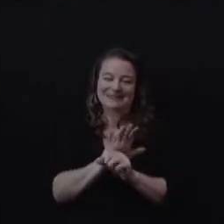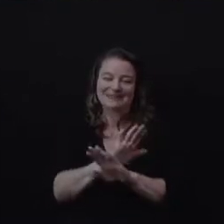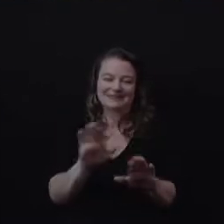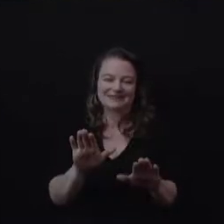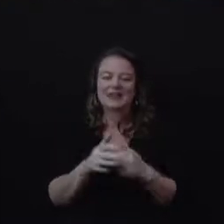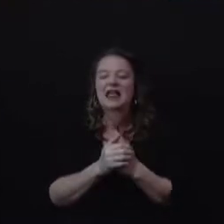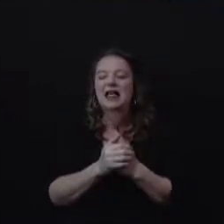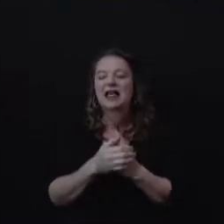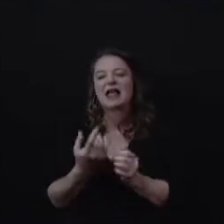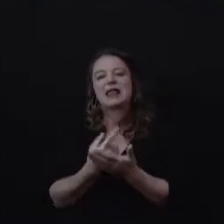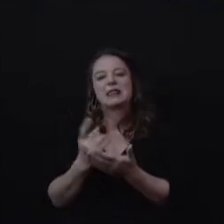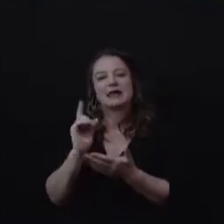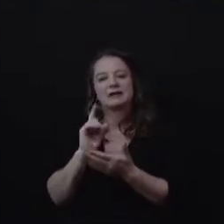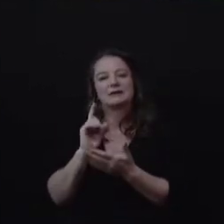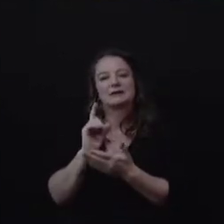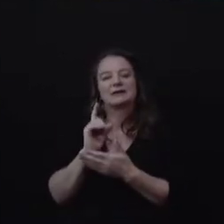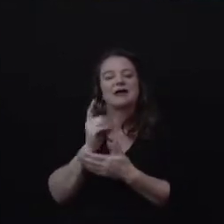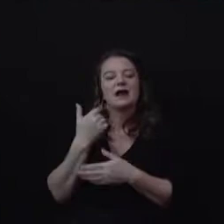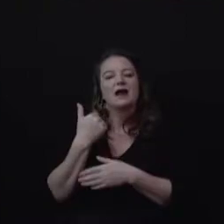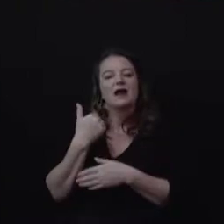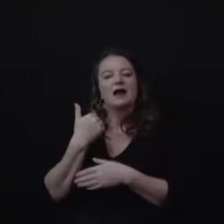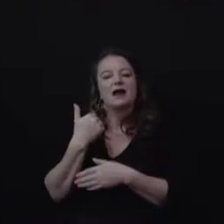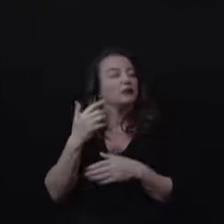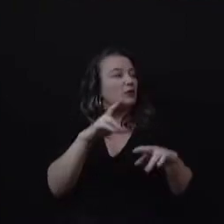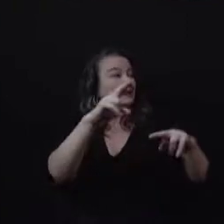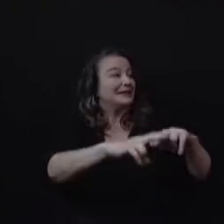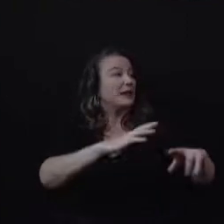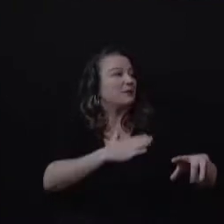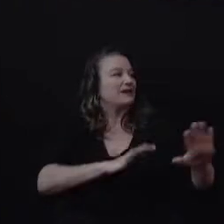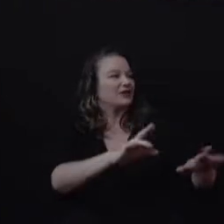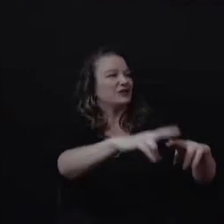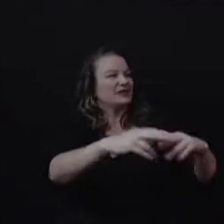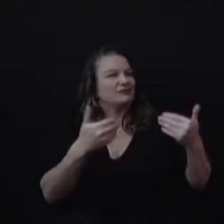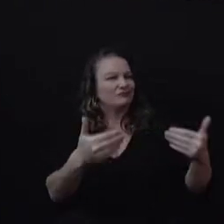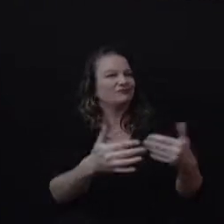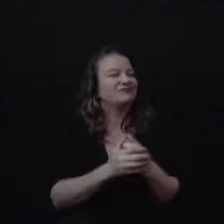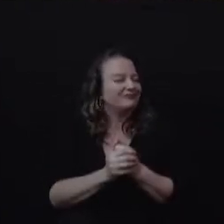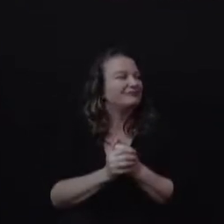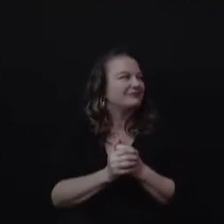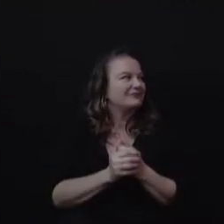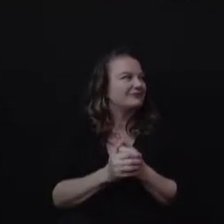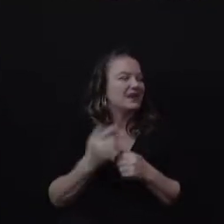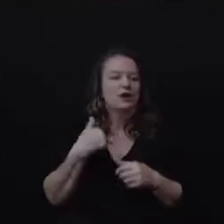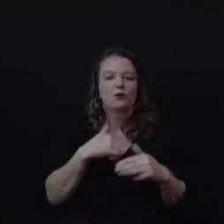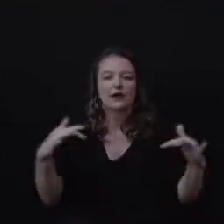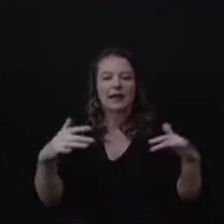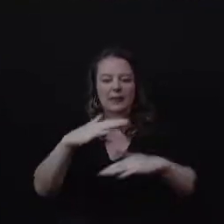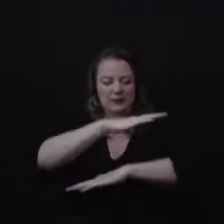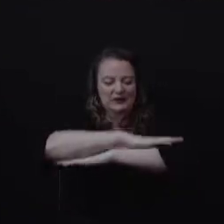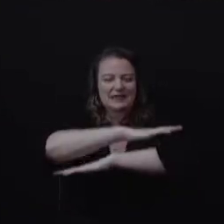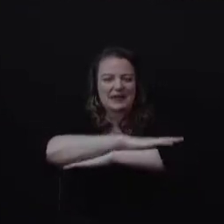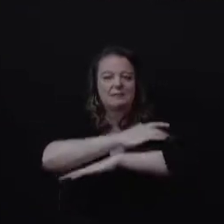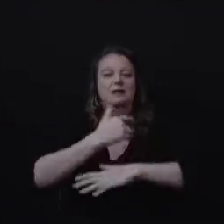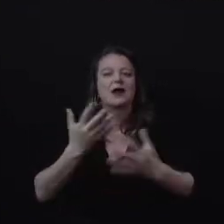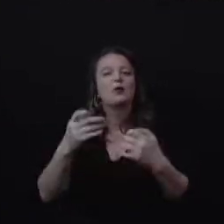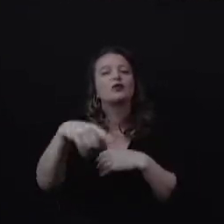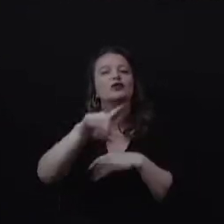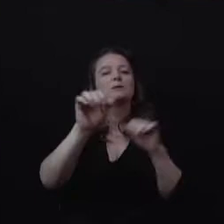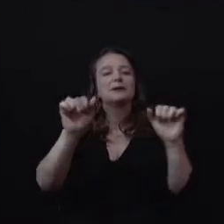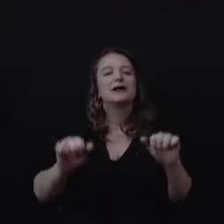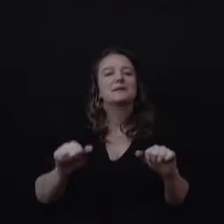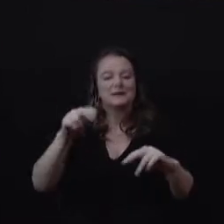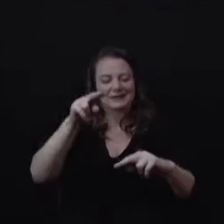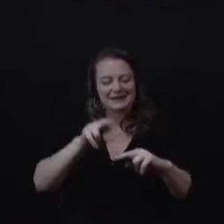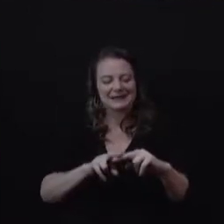Last week, Aaron and I had the privilege of being, you have a seat, please, have a seat. We're going to gather around the table here, and I want you to be able to be seated